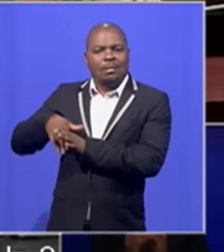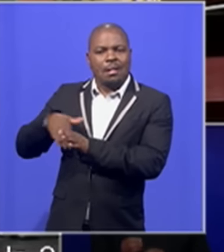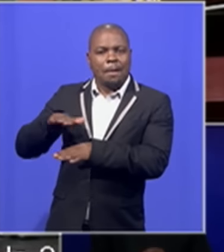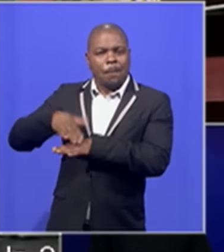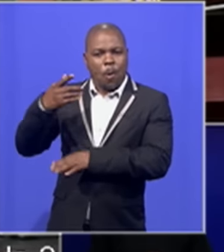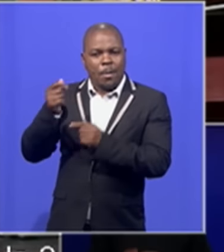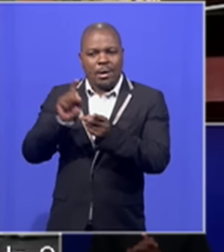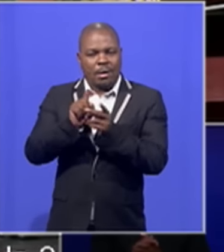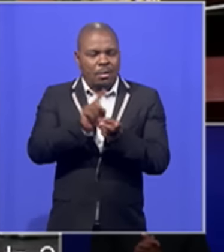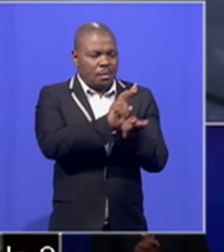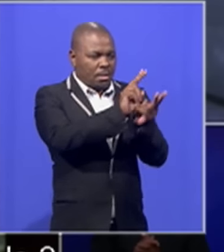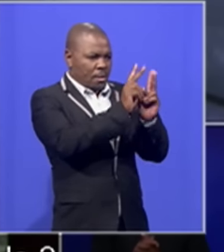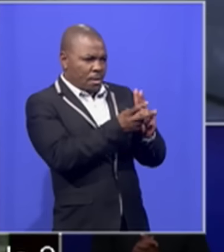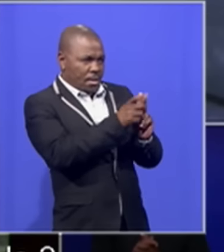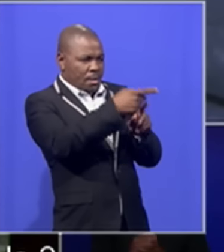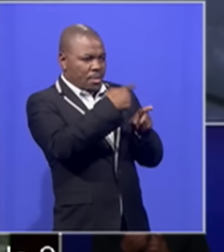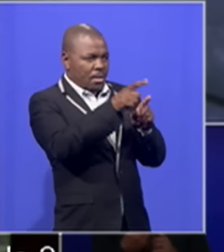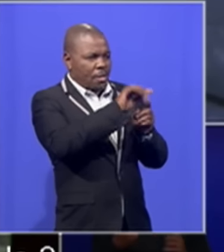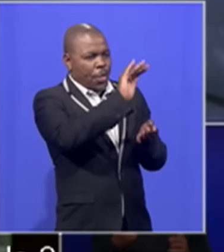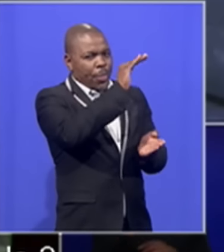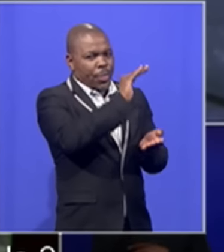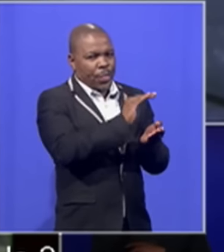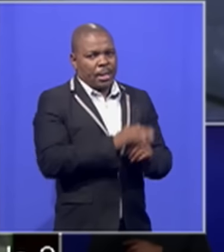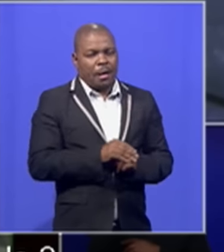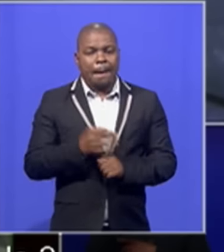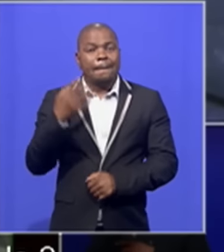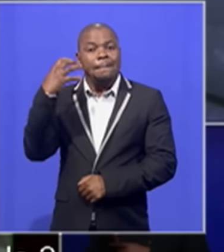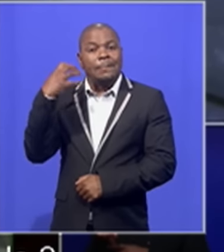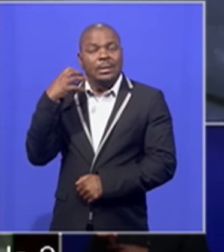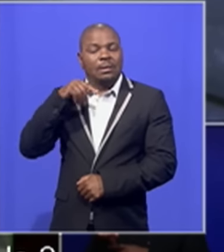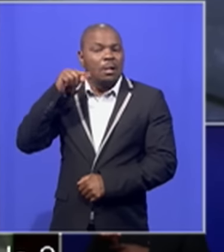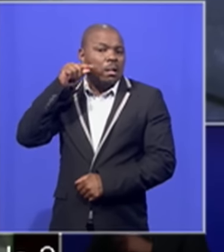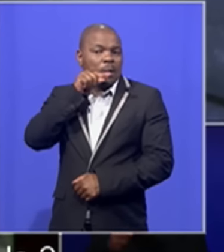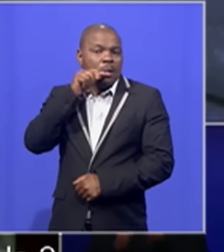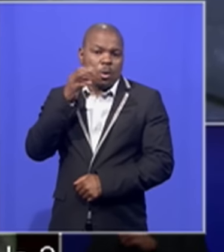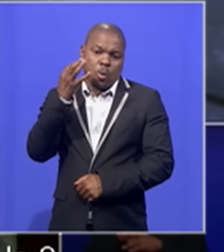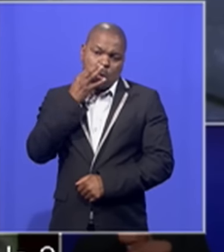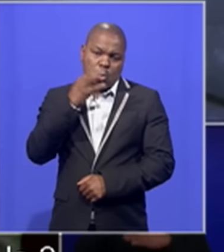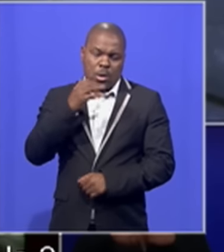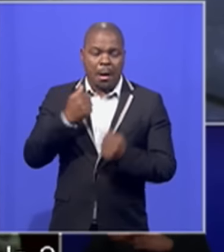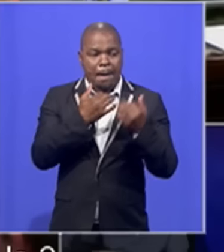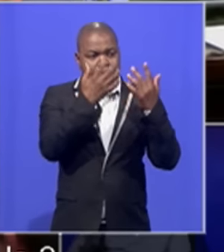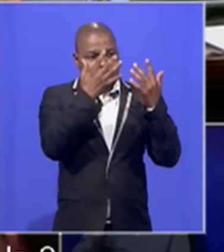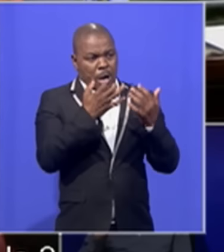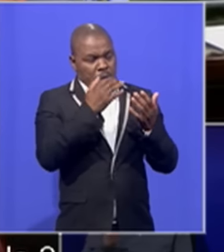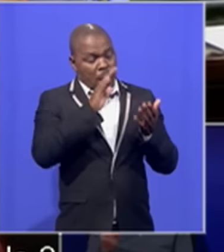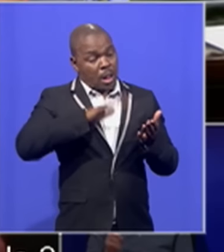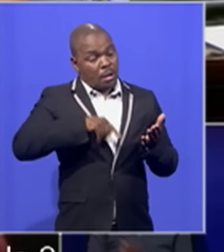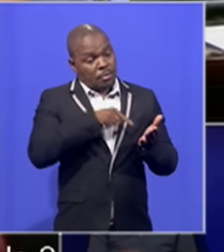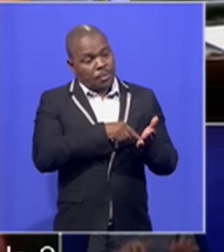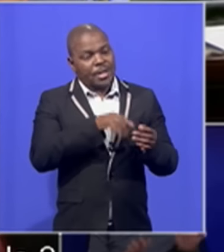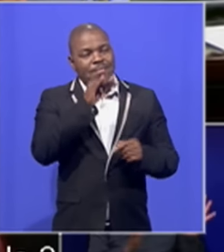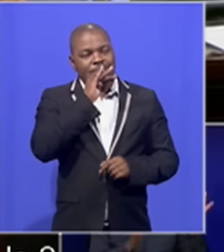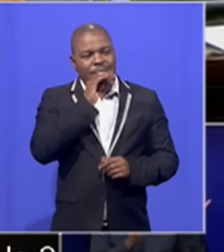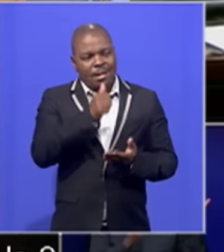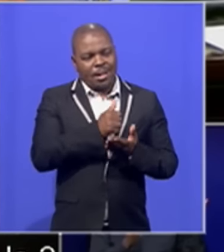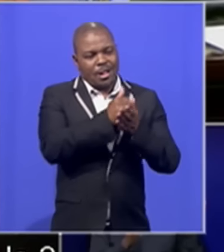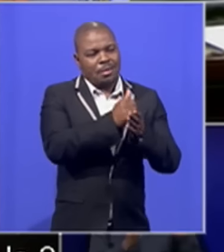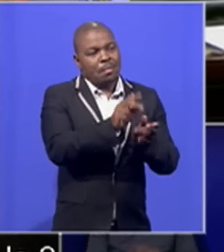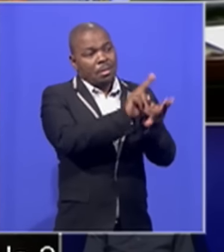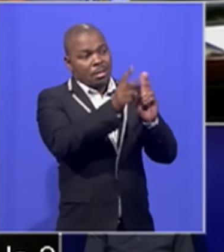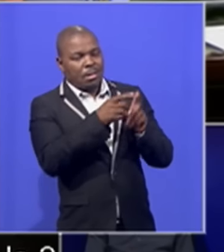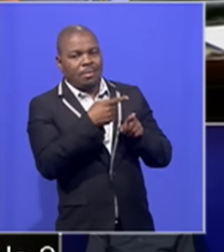tsa dikadimo. Tona Godongwana a re madi a salang go tswa mo tekanyetsokabong a tla fokotsa sekoloto sa puso le ditshenyegelo